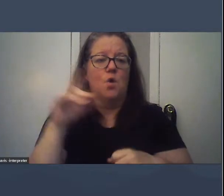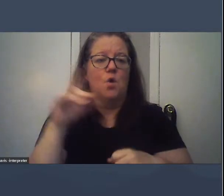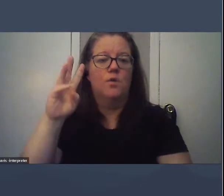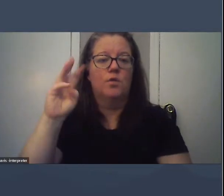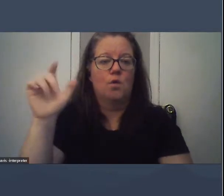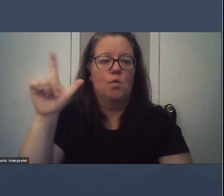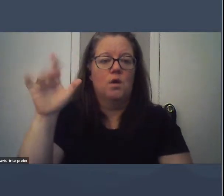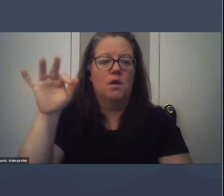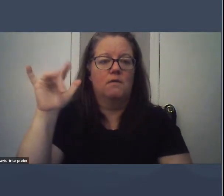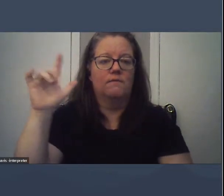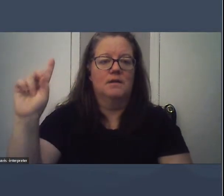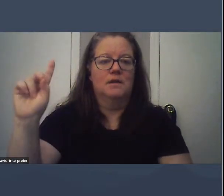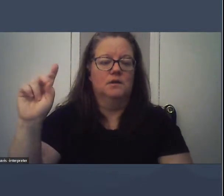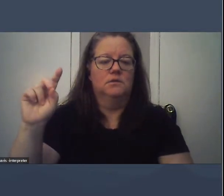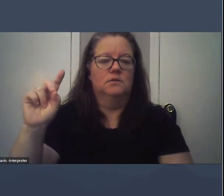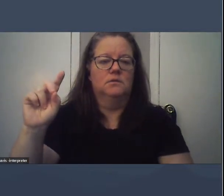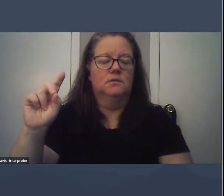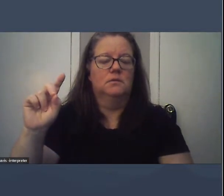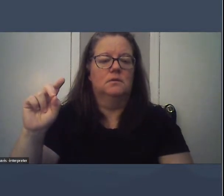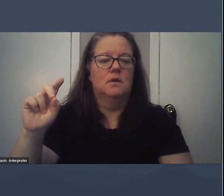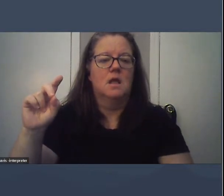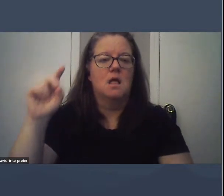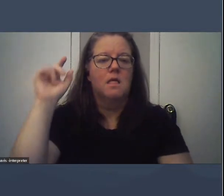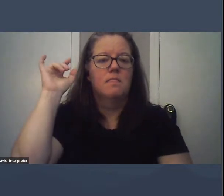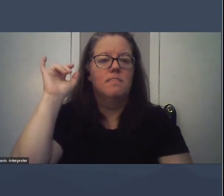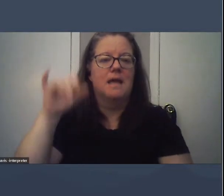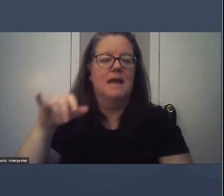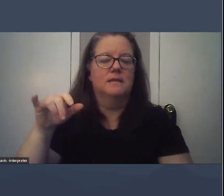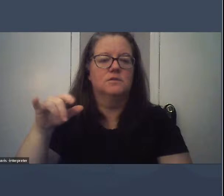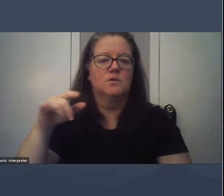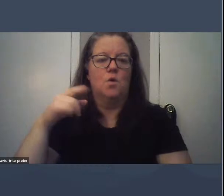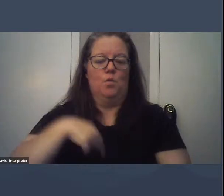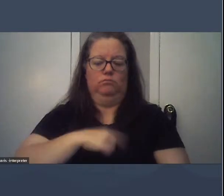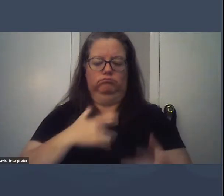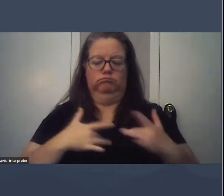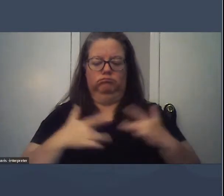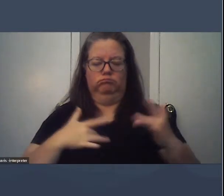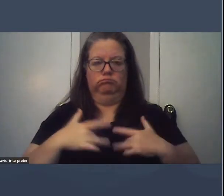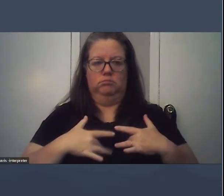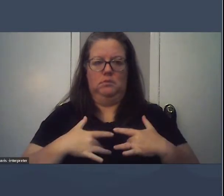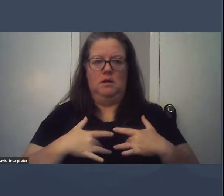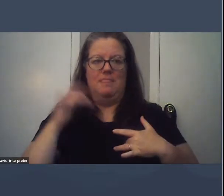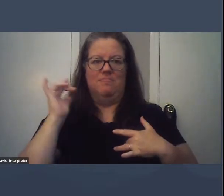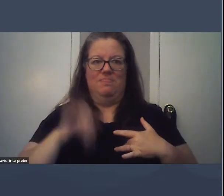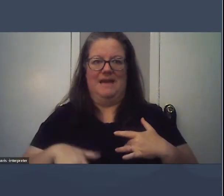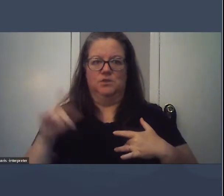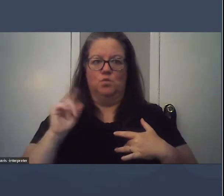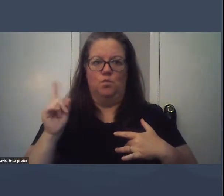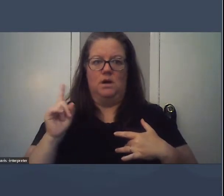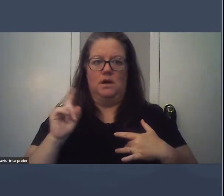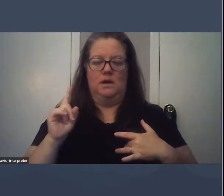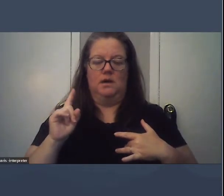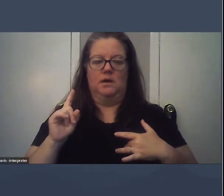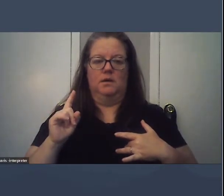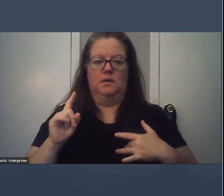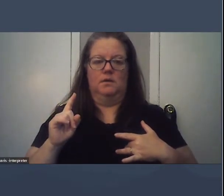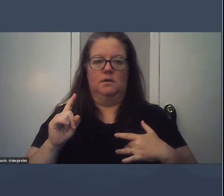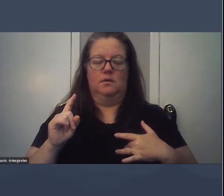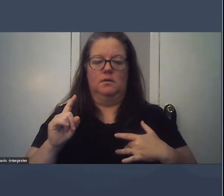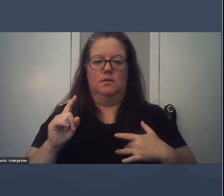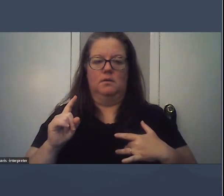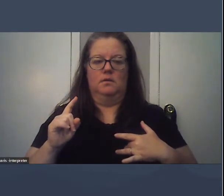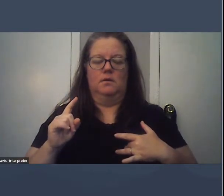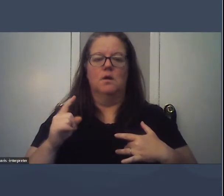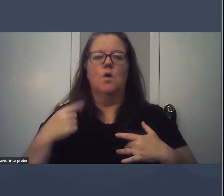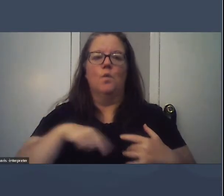is that's where we've got sensitivity, because that's where things get entered into. That's where more sensitivity is. But I